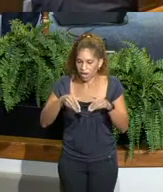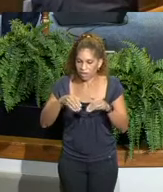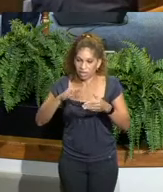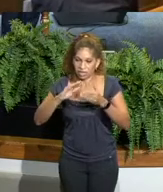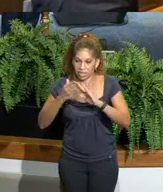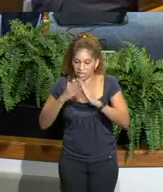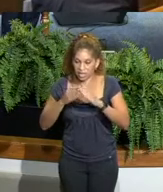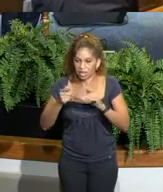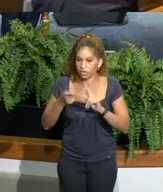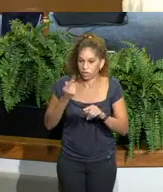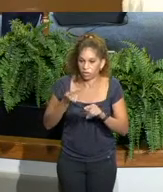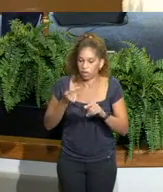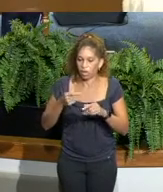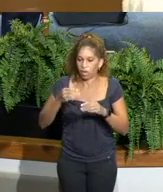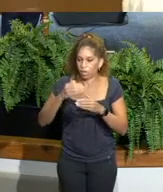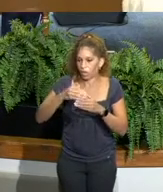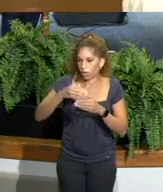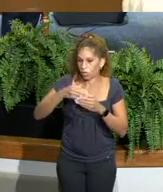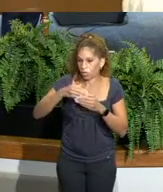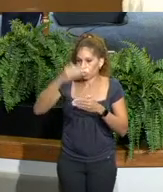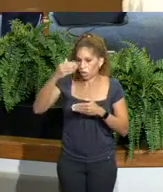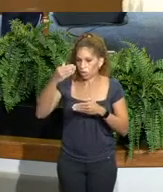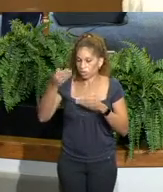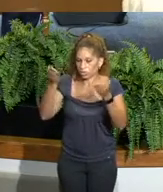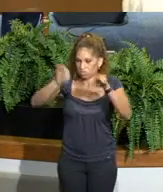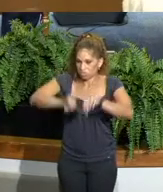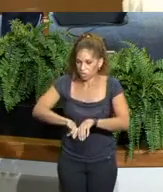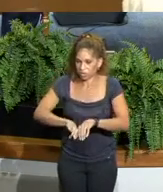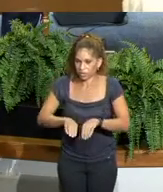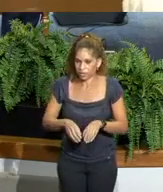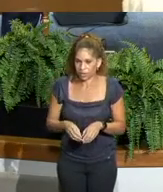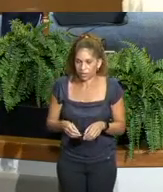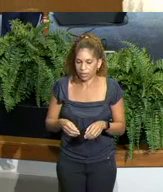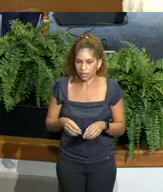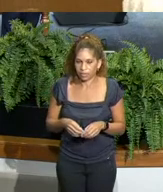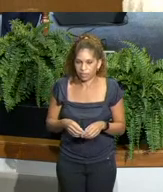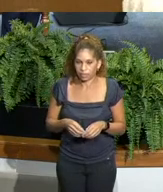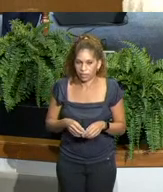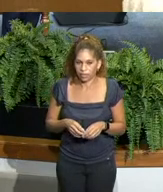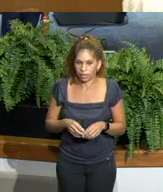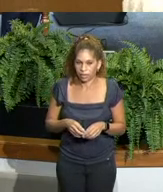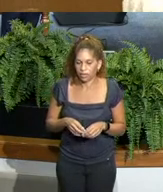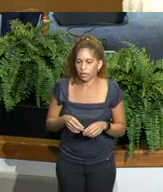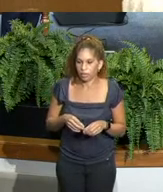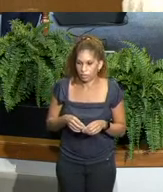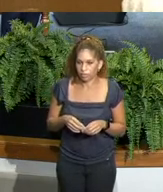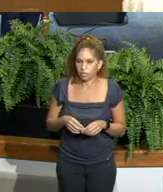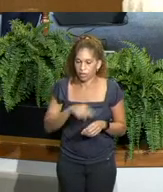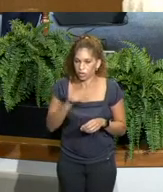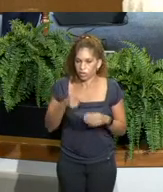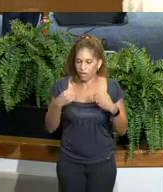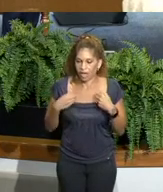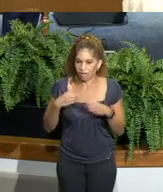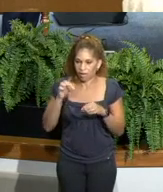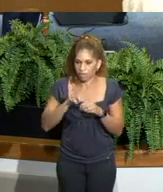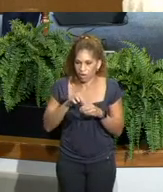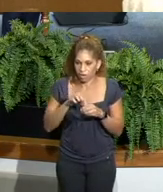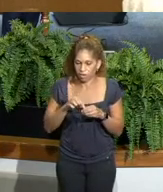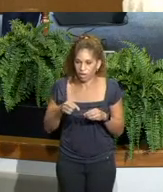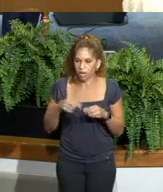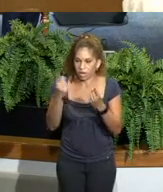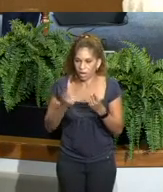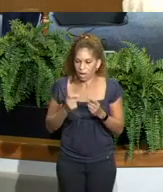come down. Ezekiel, you got a vote. Go preach to the bones in the valley. Disciples, you got a vote. Come follow